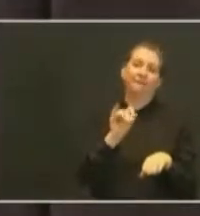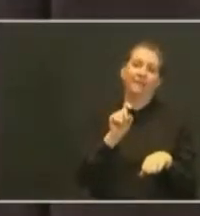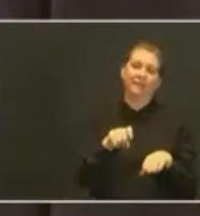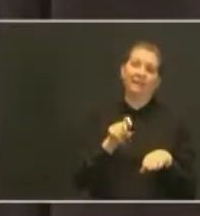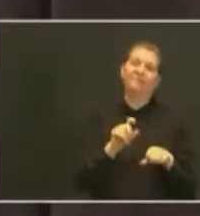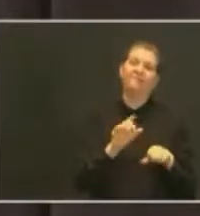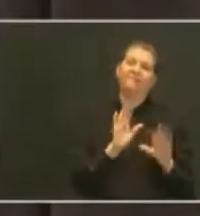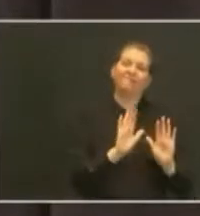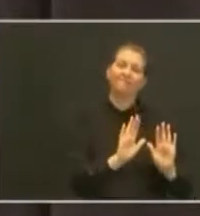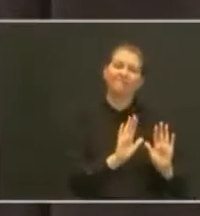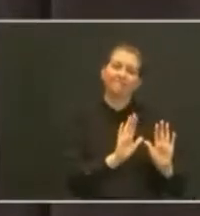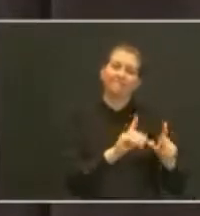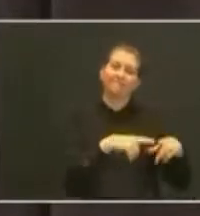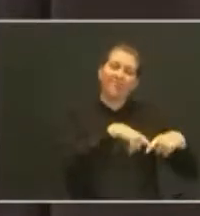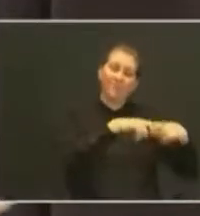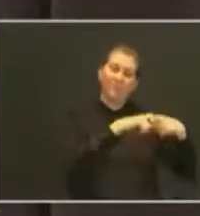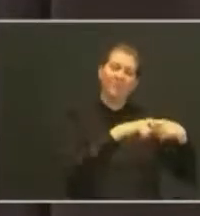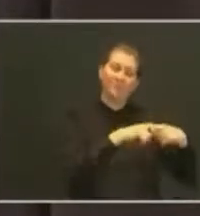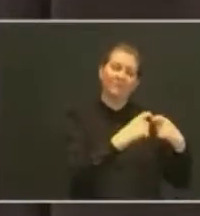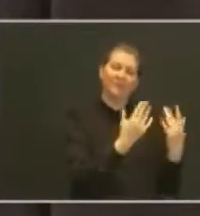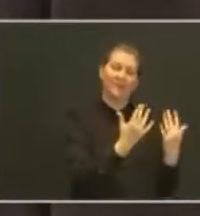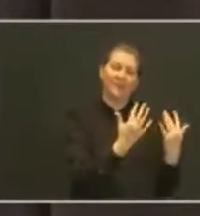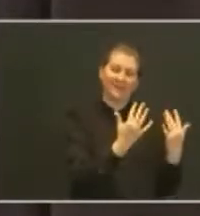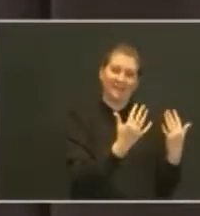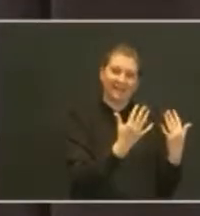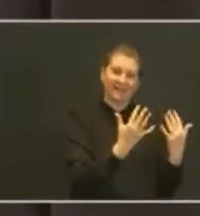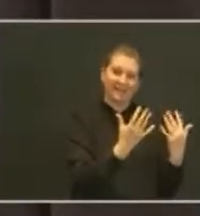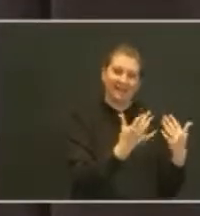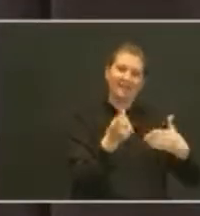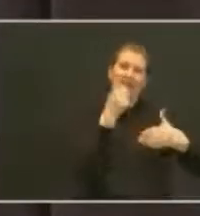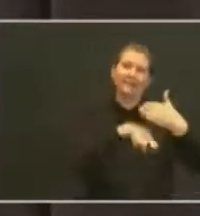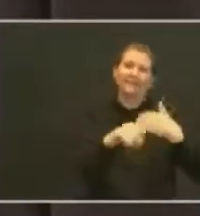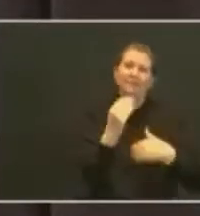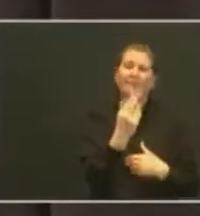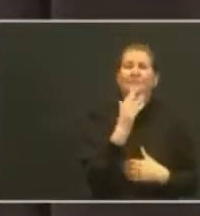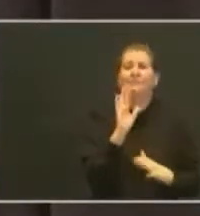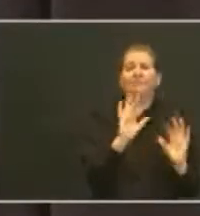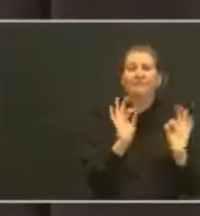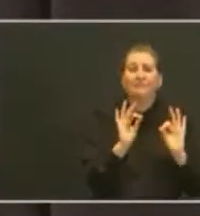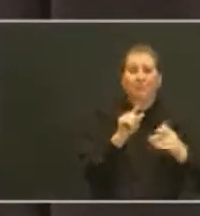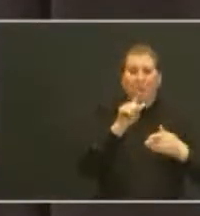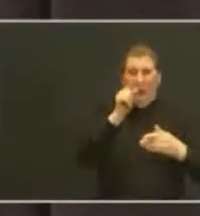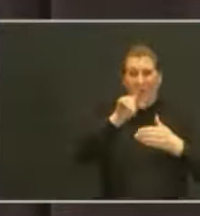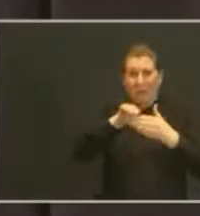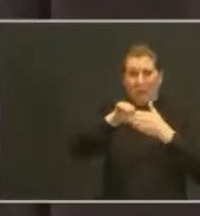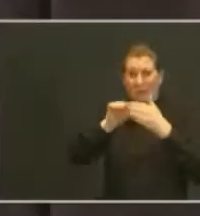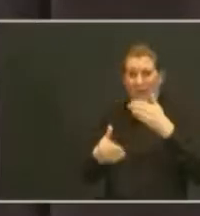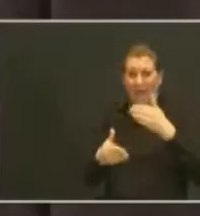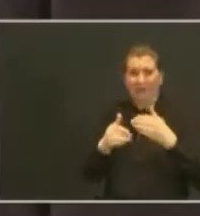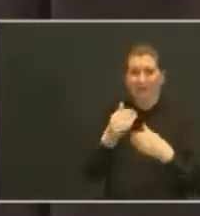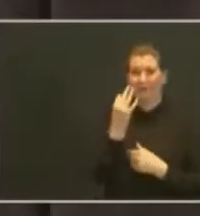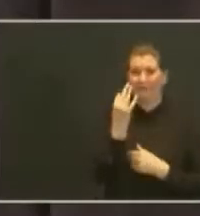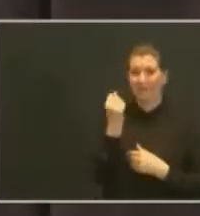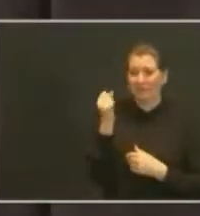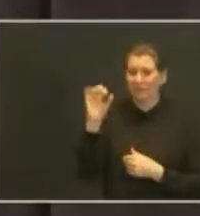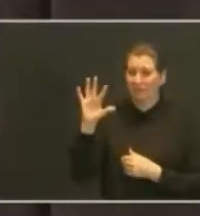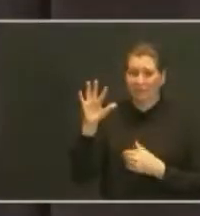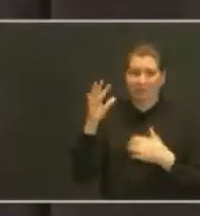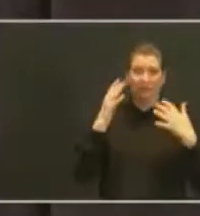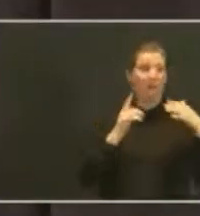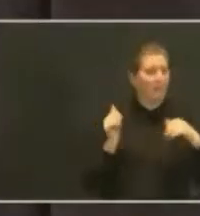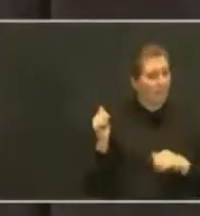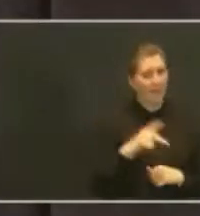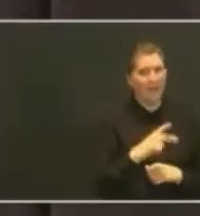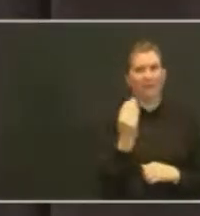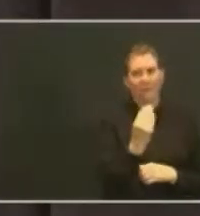correct that between now and Monday. It's a short window, so we're gonna go carefully